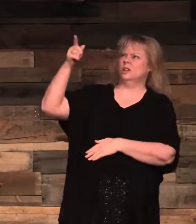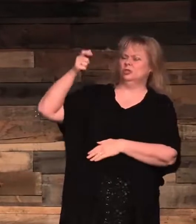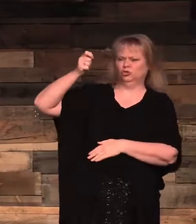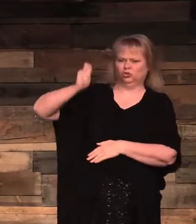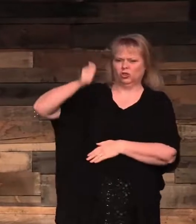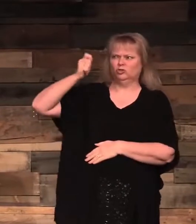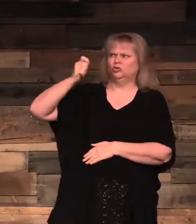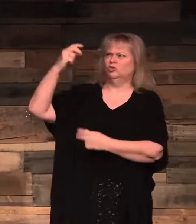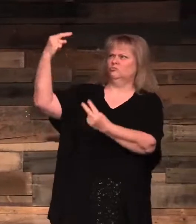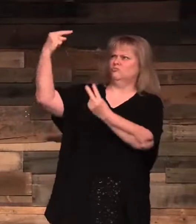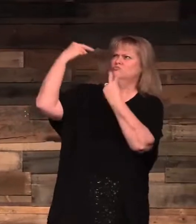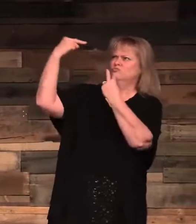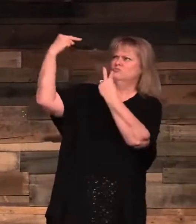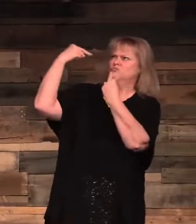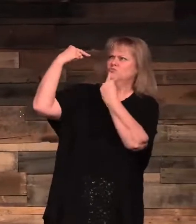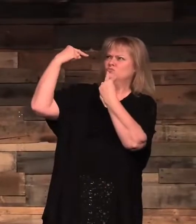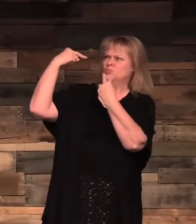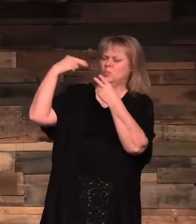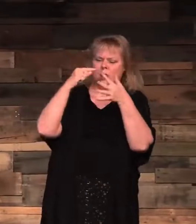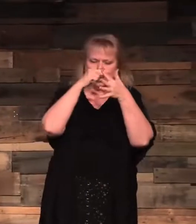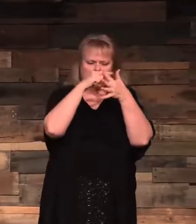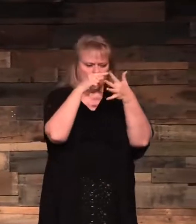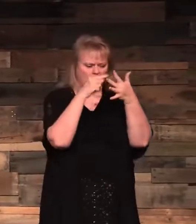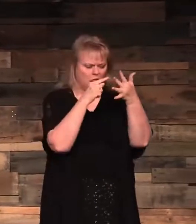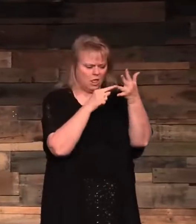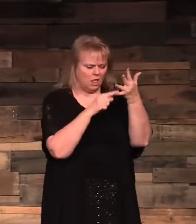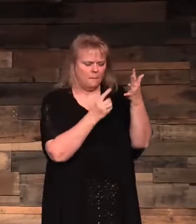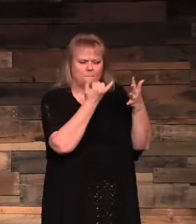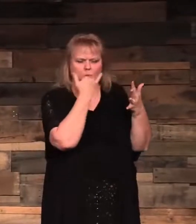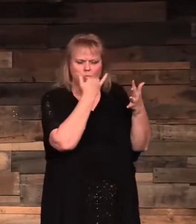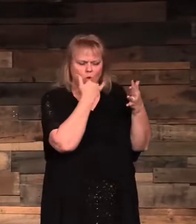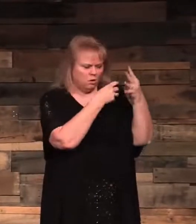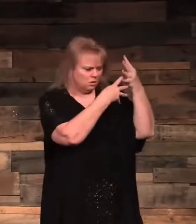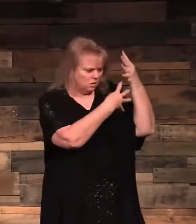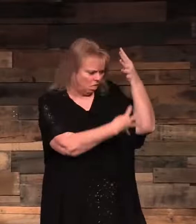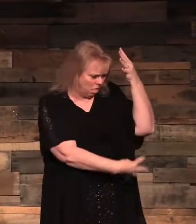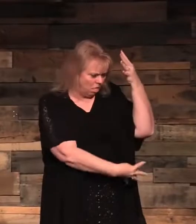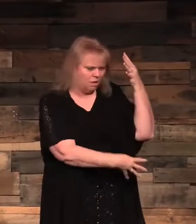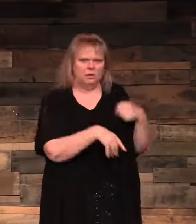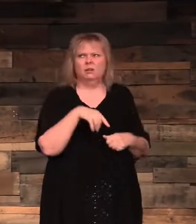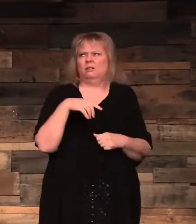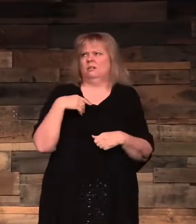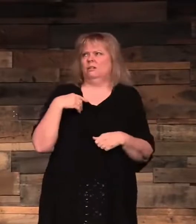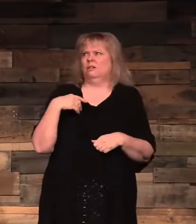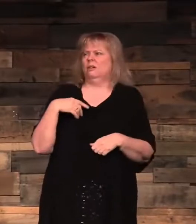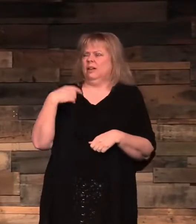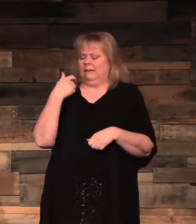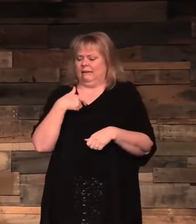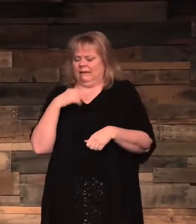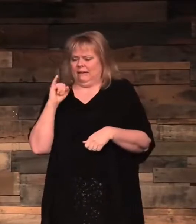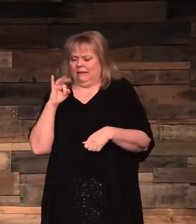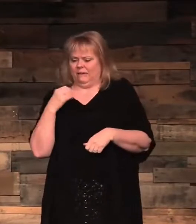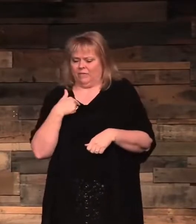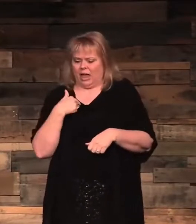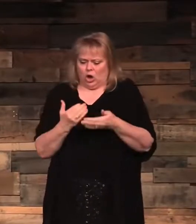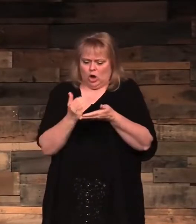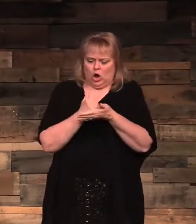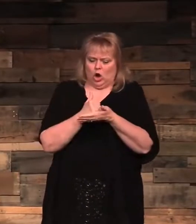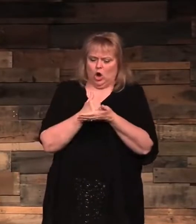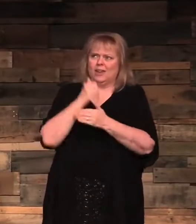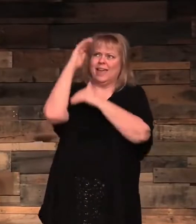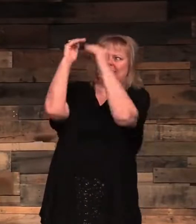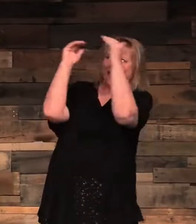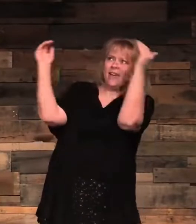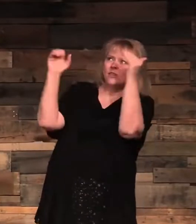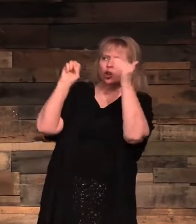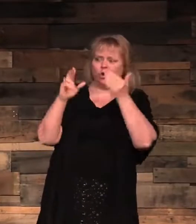keeping track of all the things that I did wrong so as to know whether I merited going to heaven or hell when